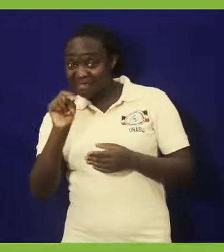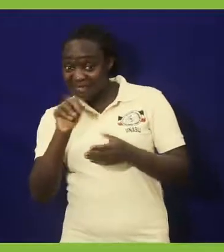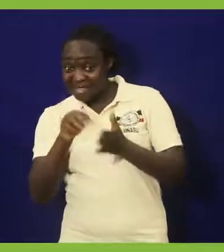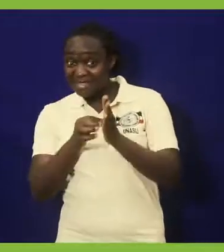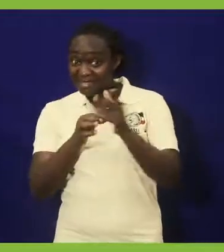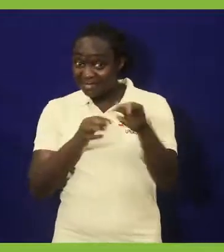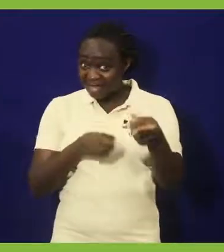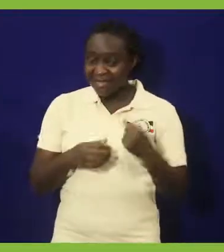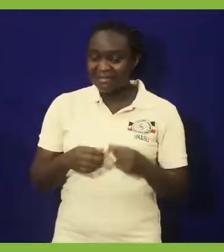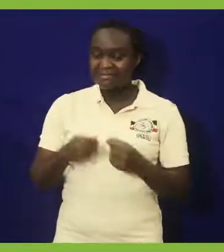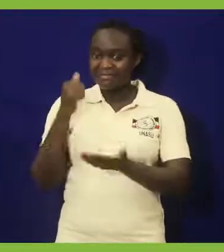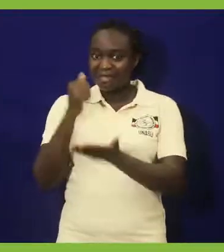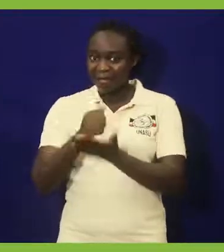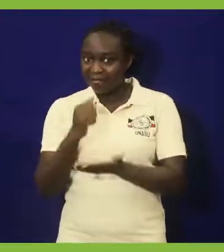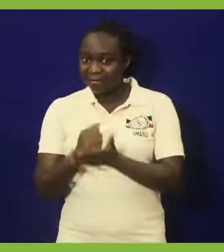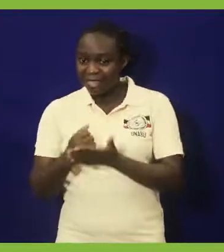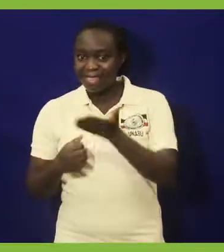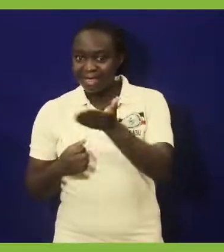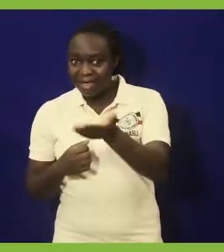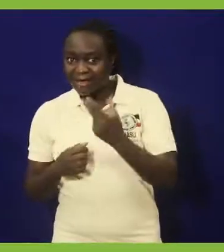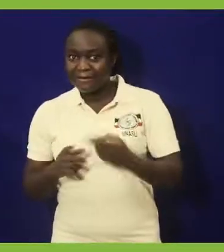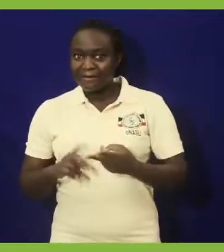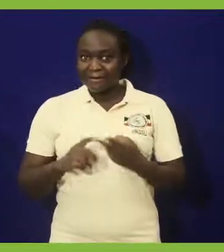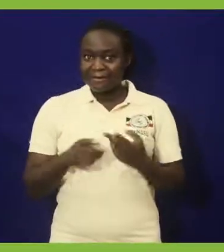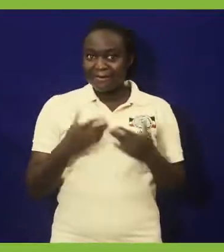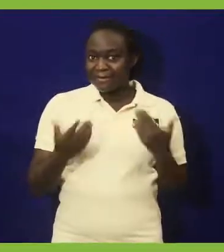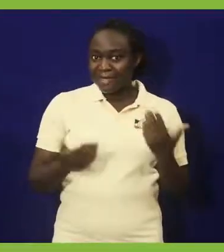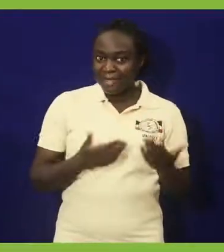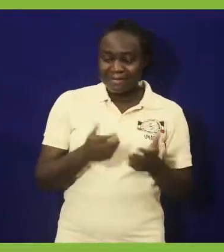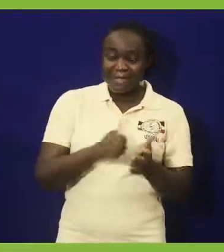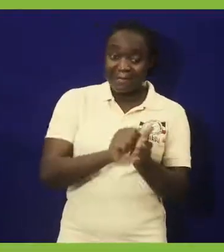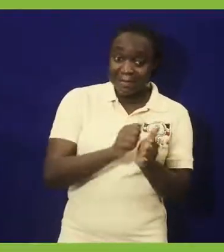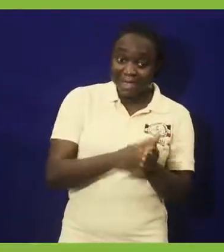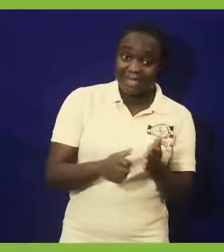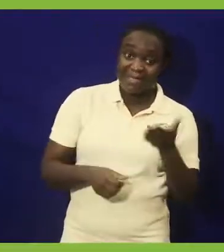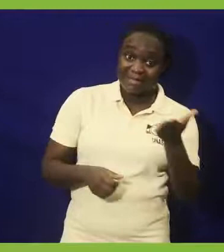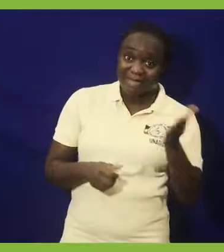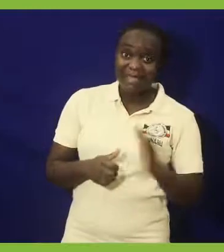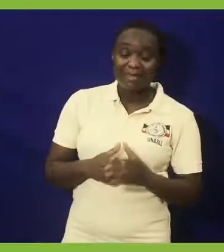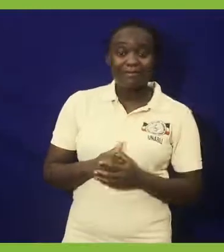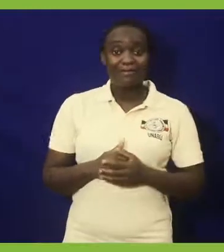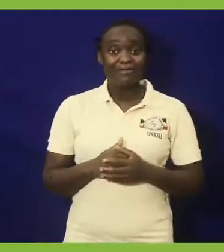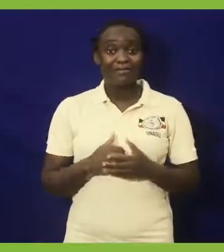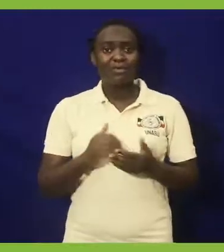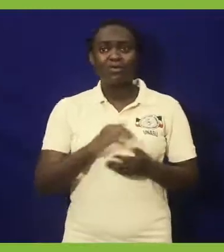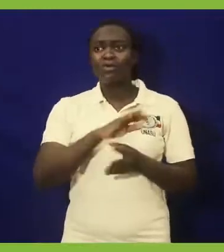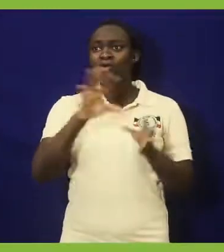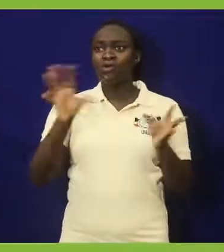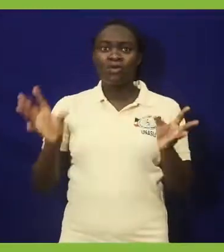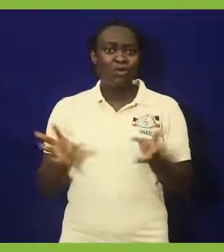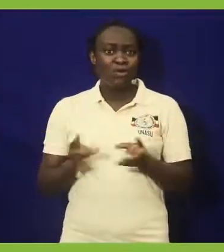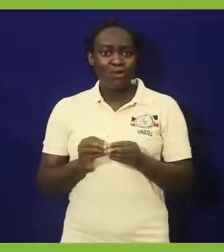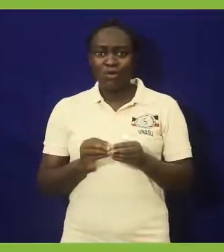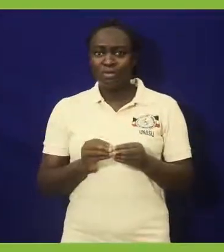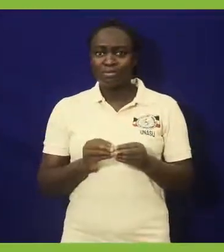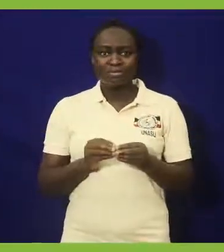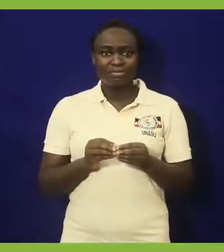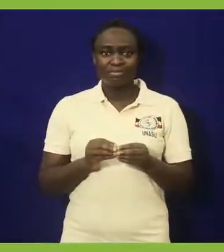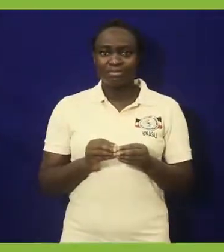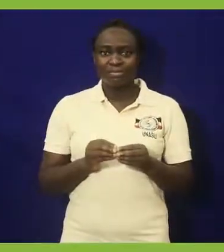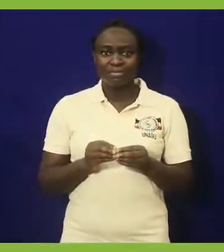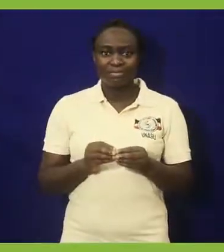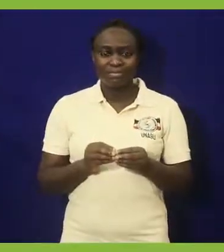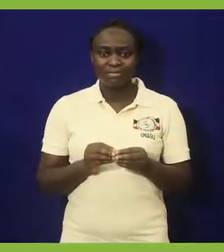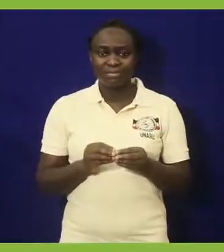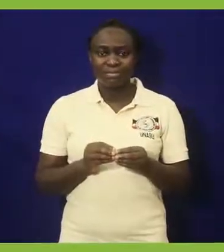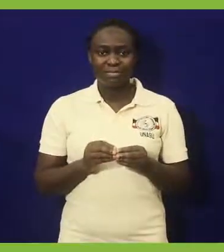there, the peas were there, maize were there. All these plants make,